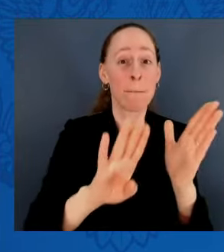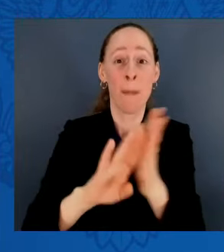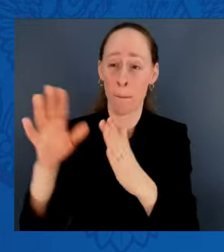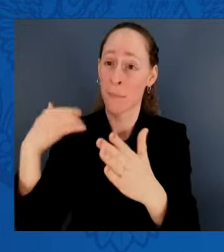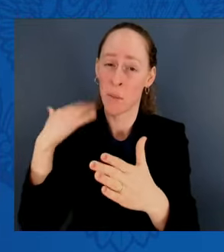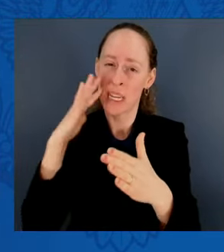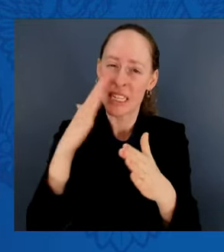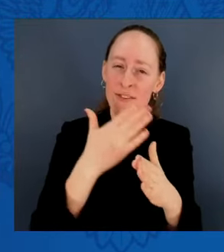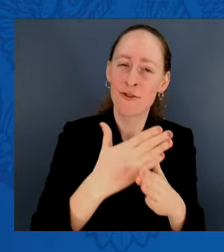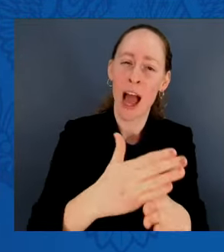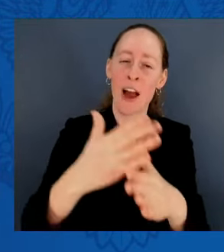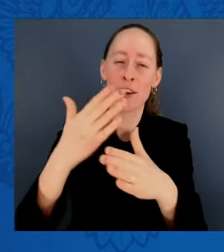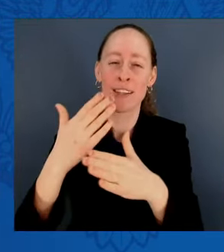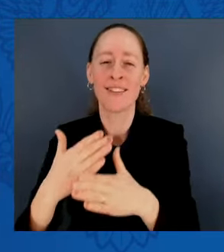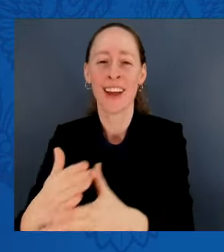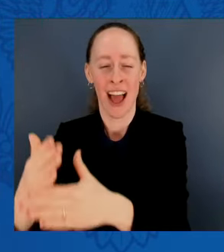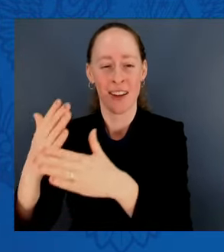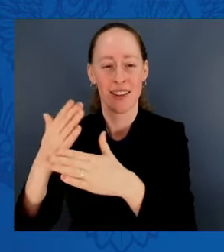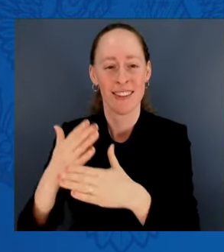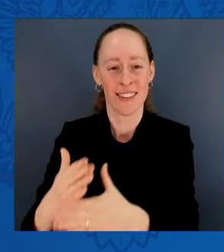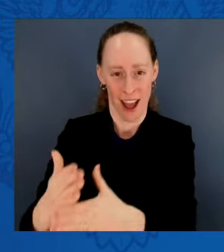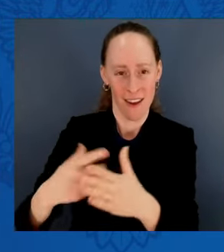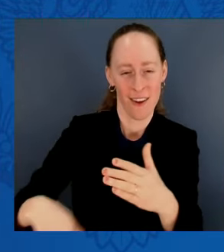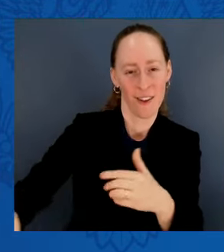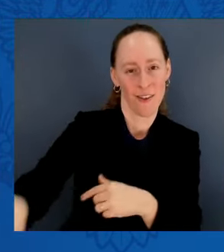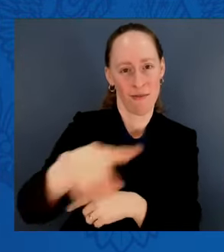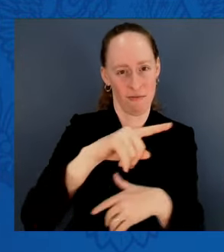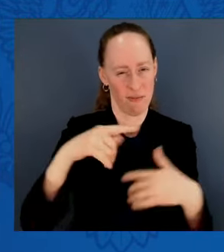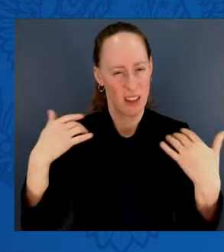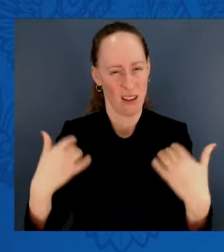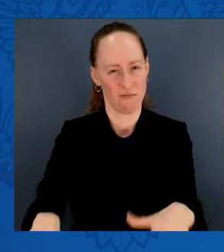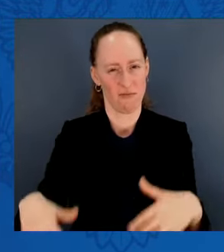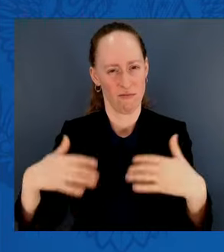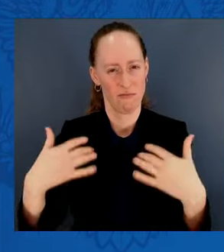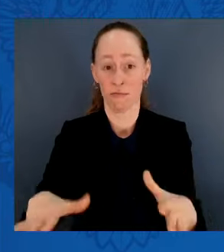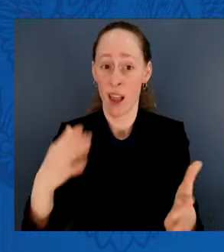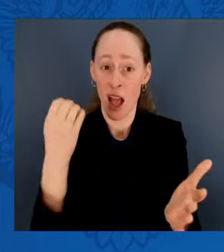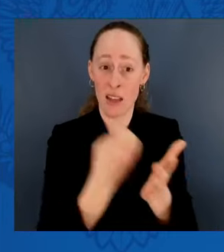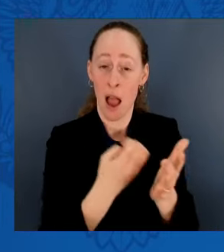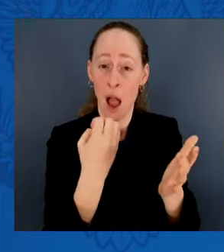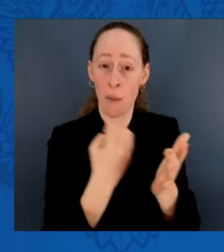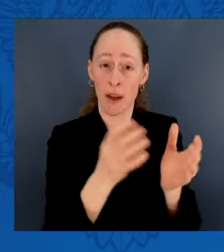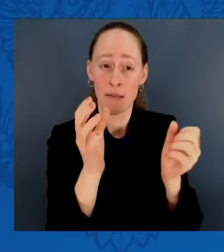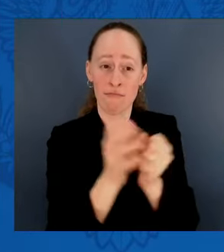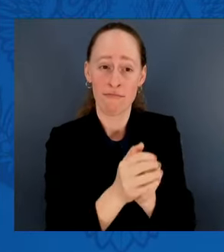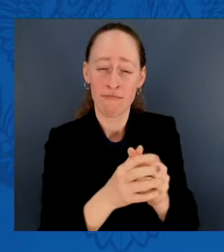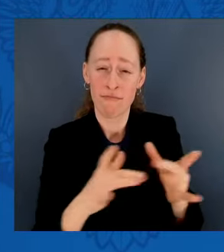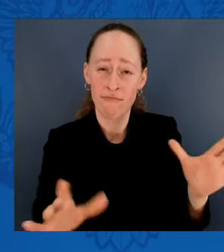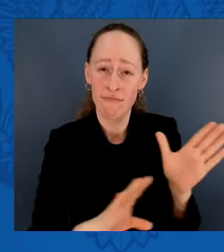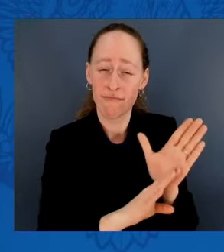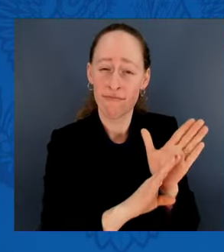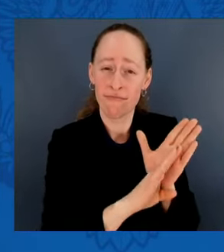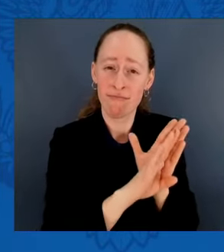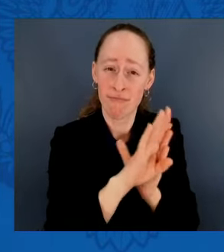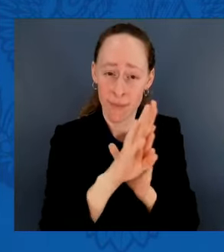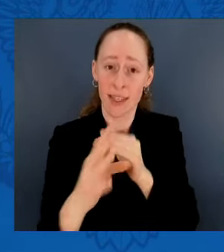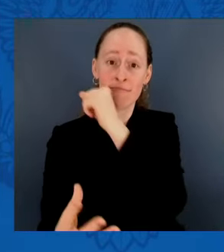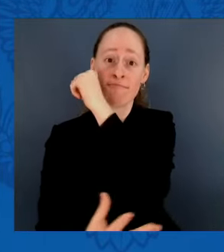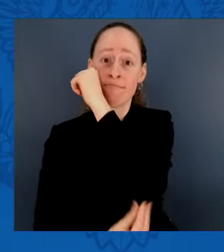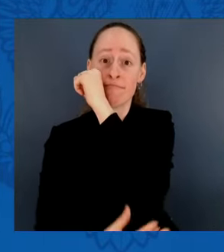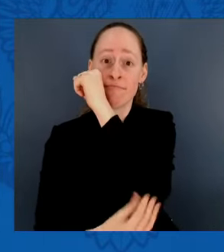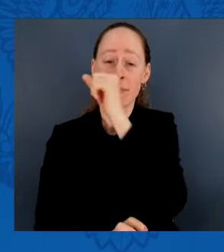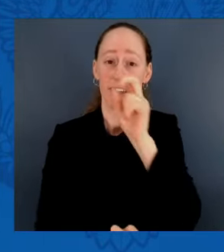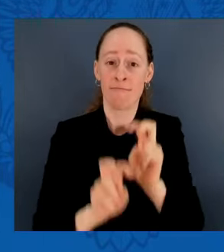American possibilities, building an economy from the middle out and the bottom up, not the top down, investing in all America, in